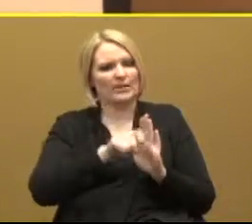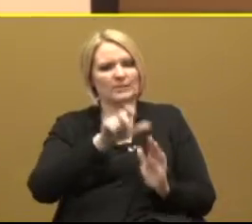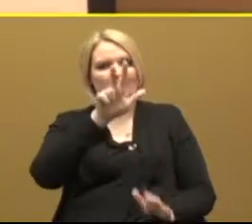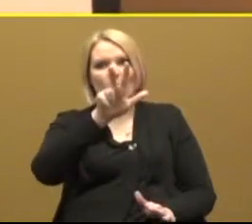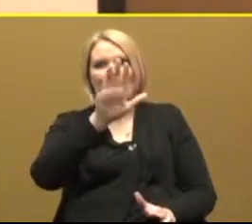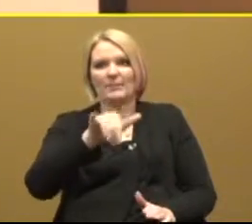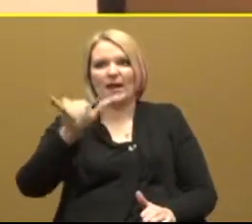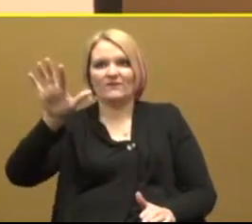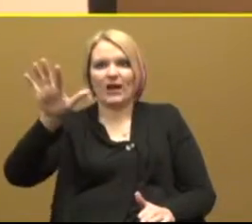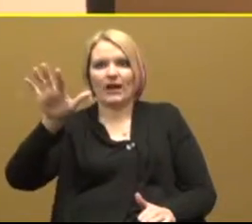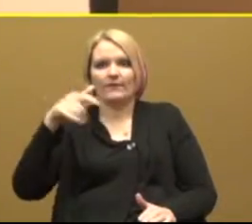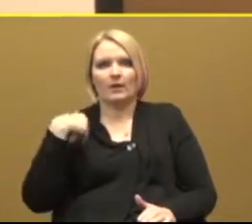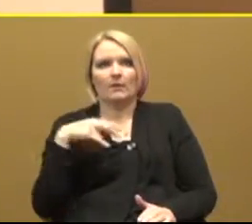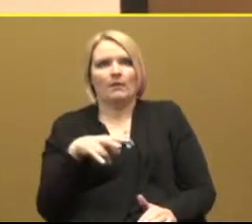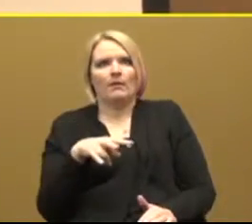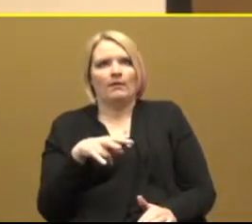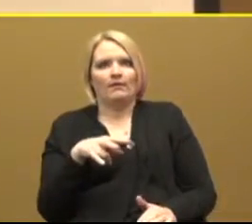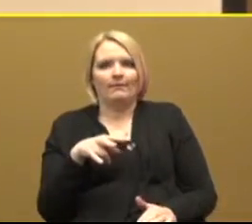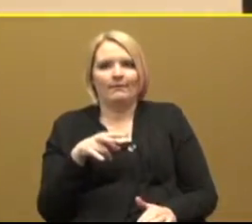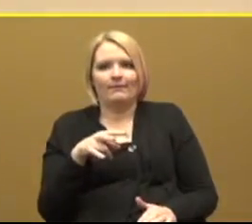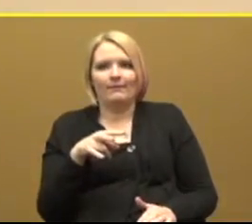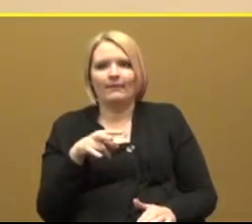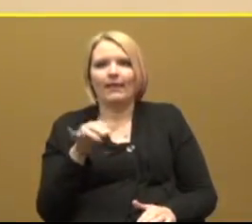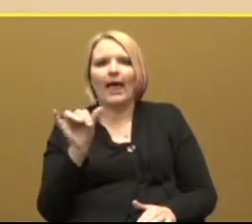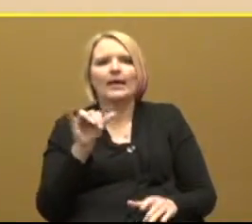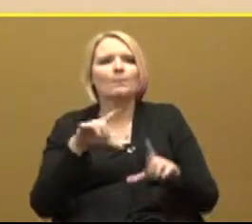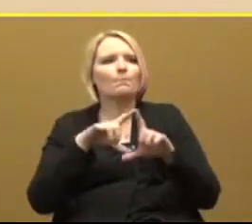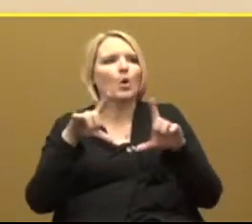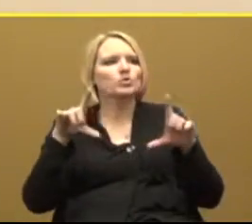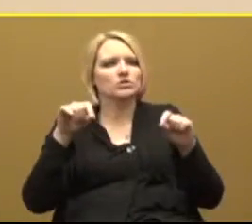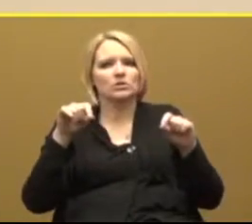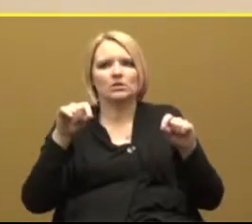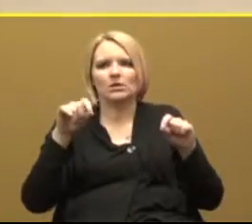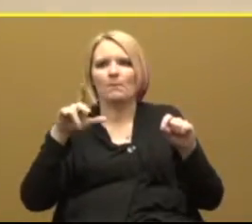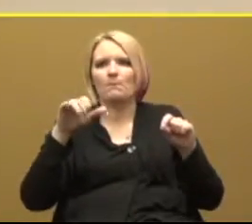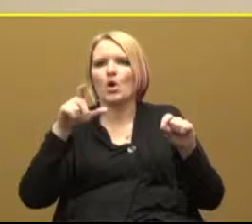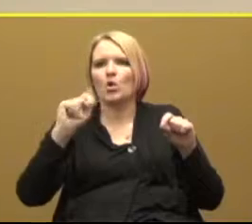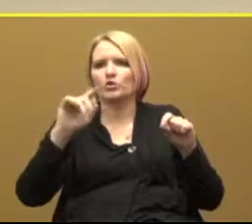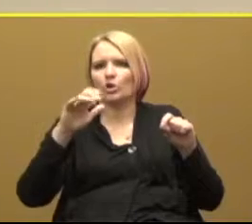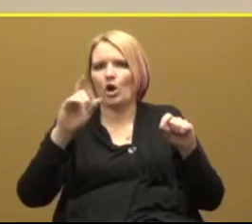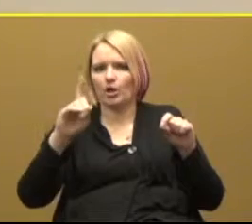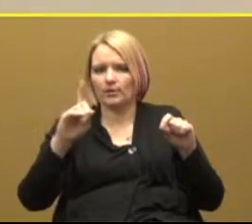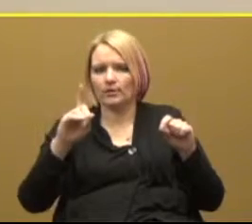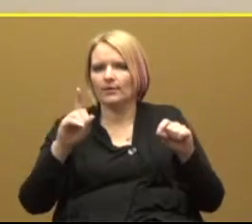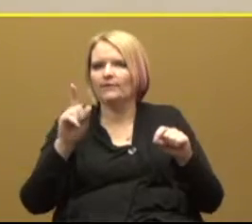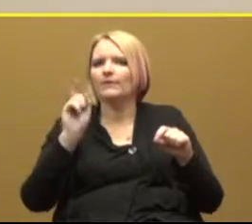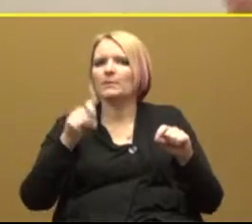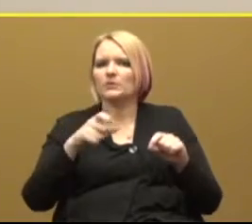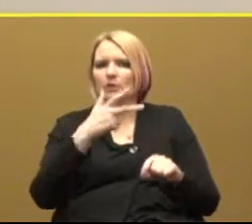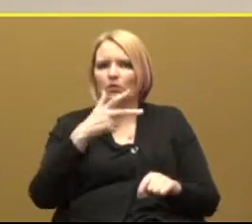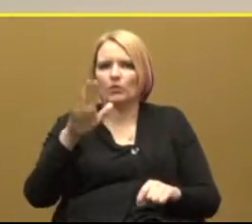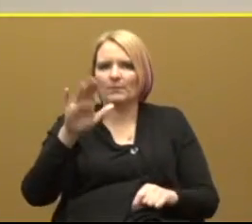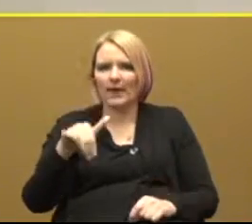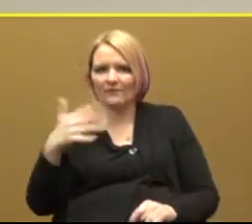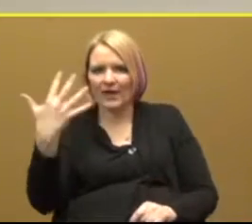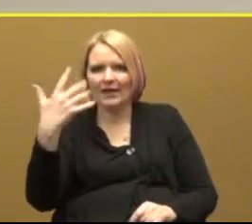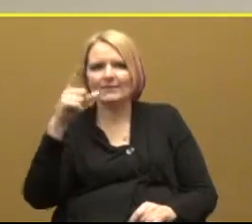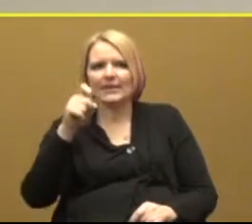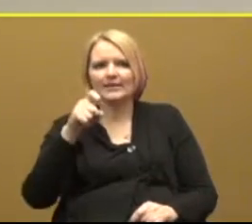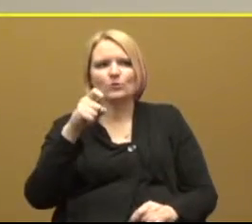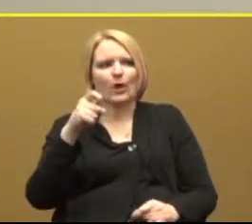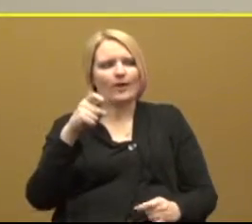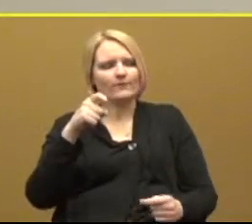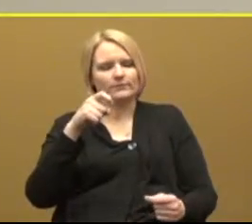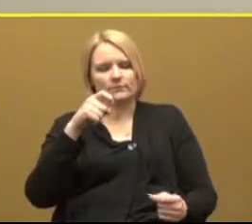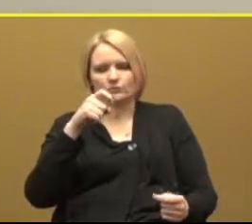by 5. So postcard size, right? They have to be 3 by 5. They have to have stark contrast.